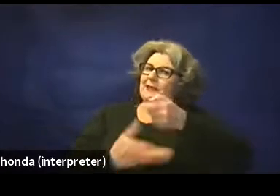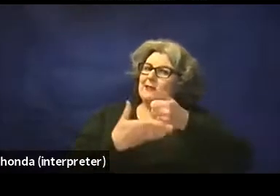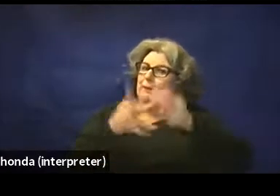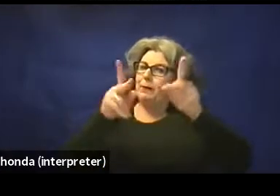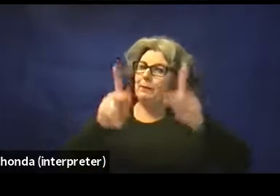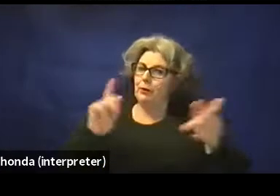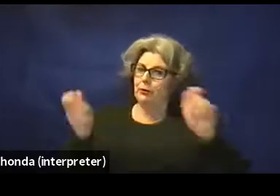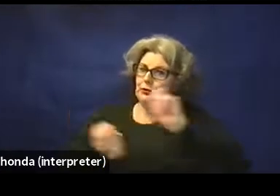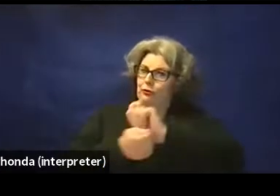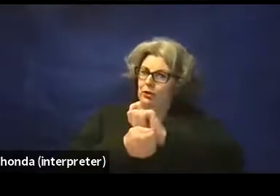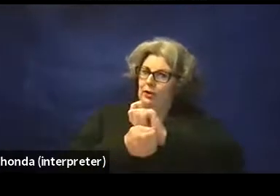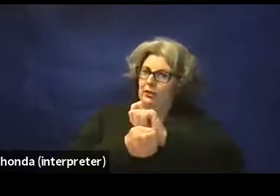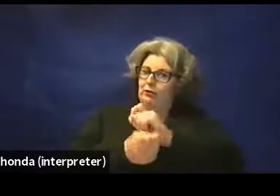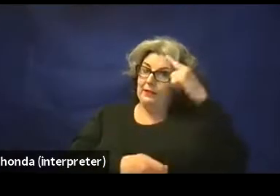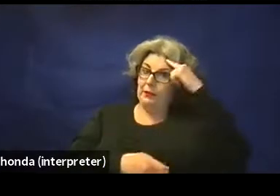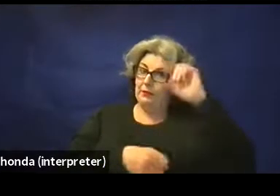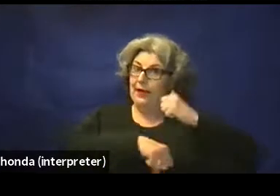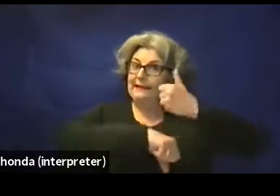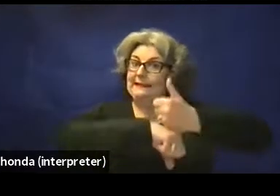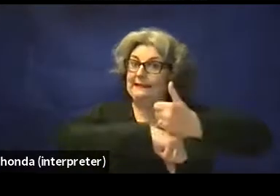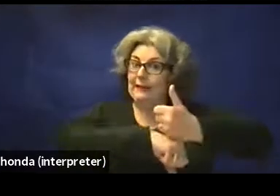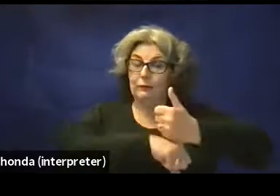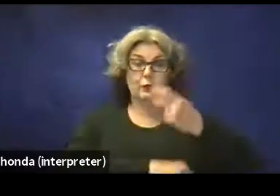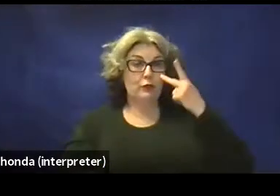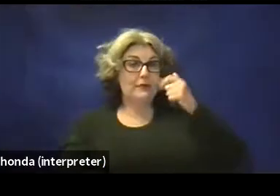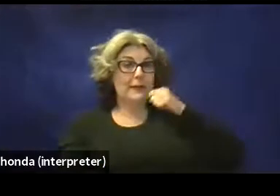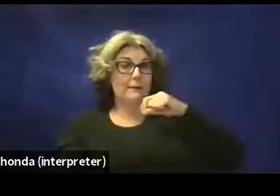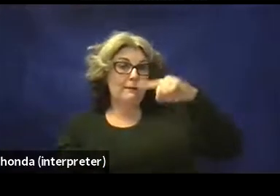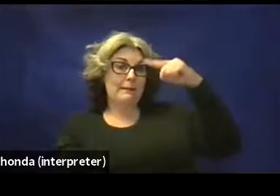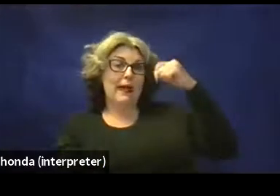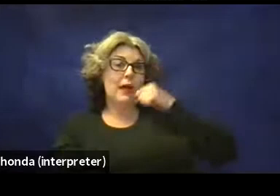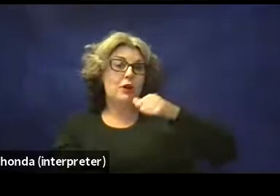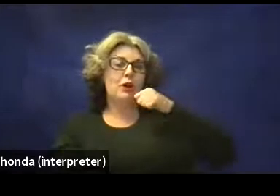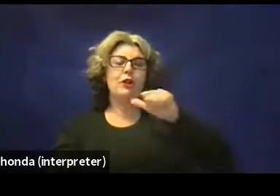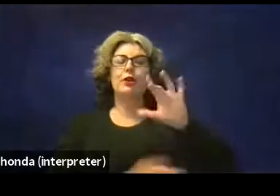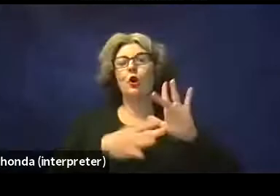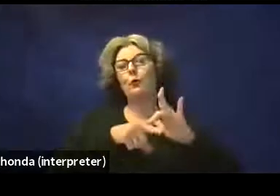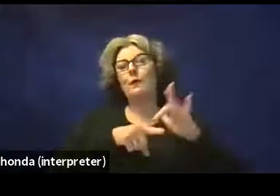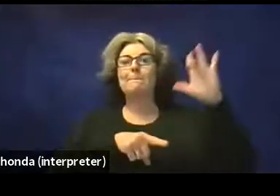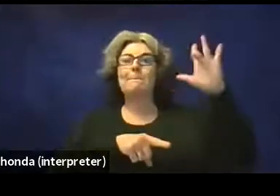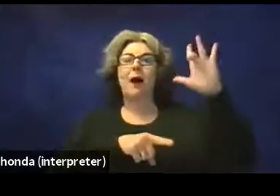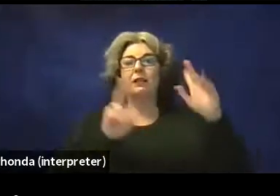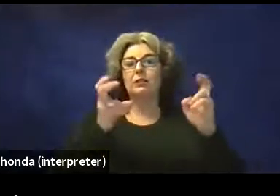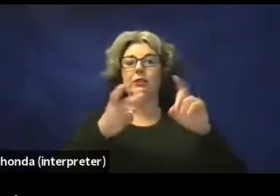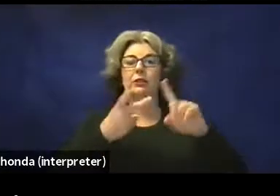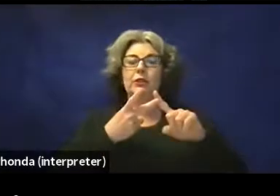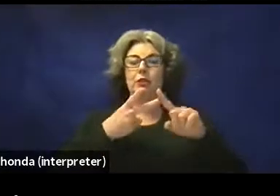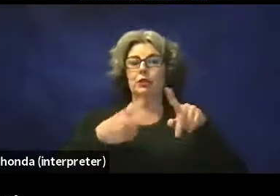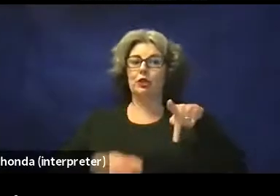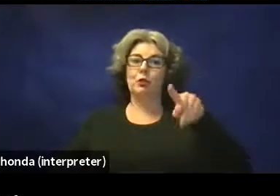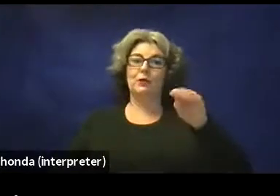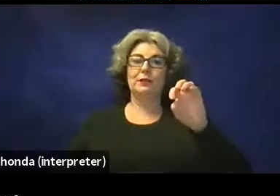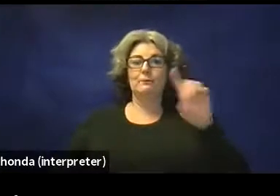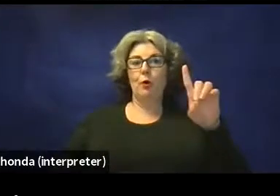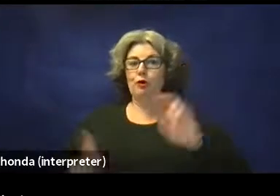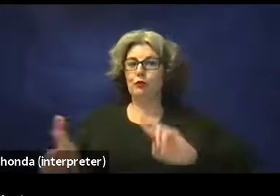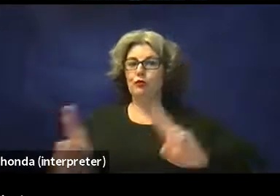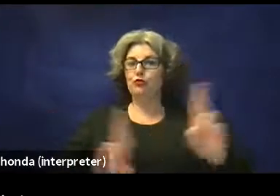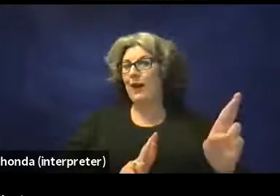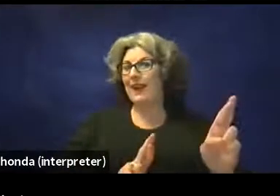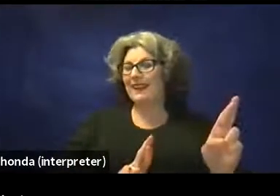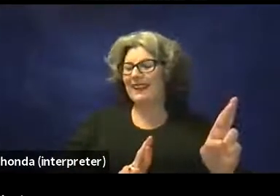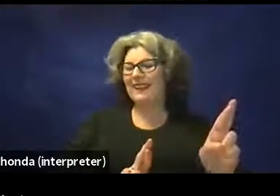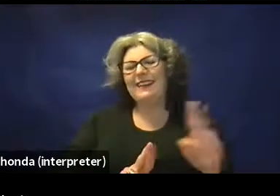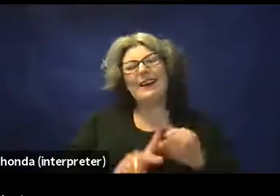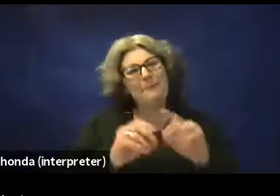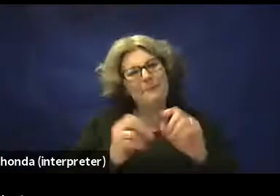someone change their mindset about when you see a Black girl, she was polished, she was poised, she was ready. But there's